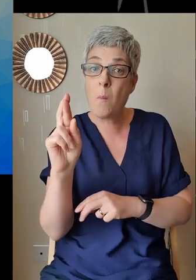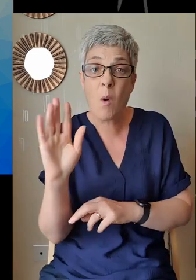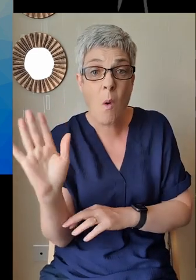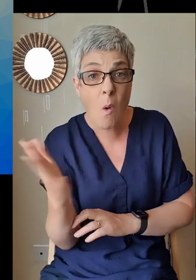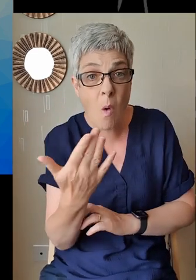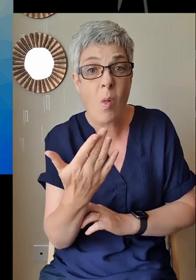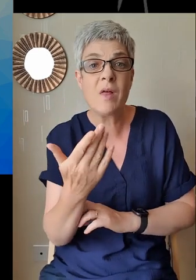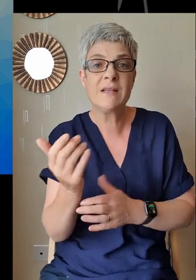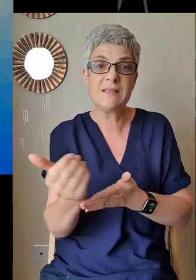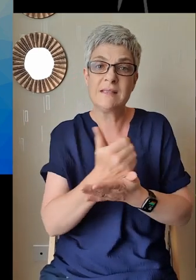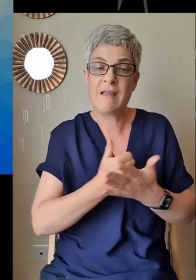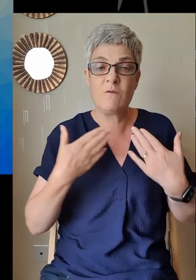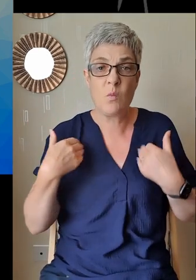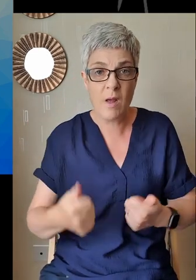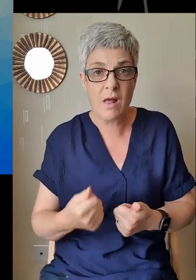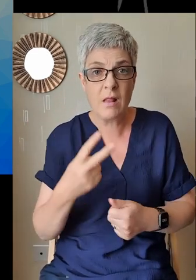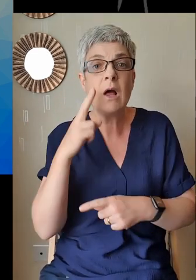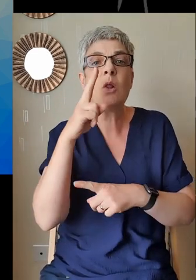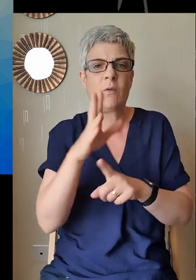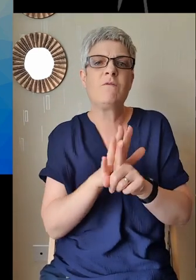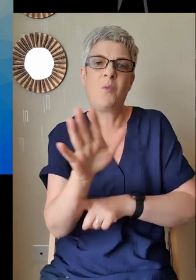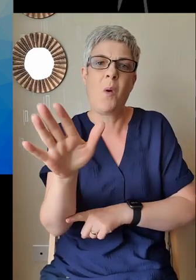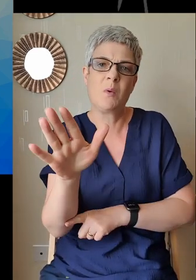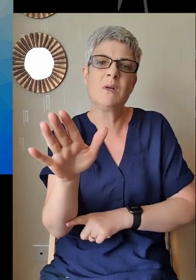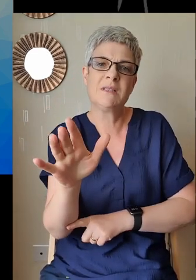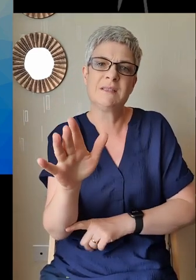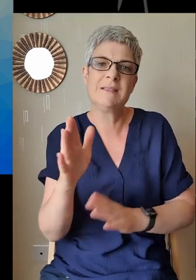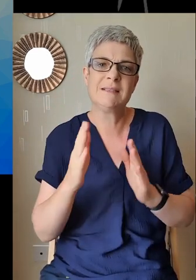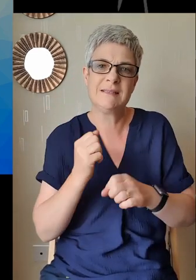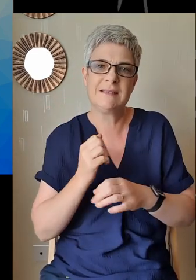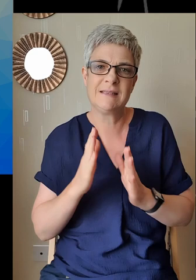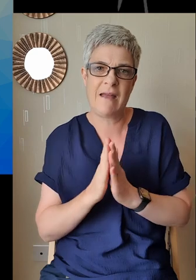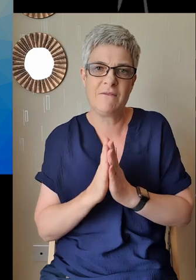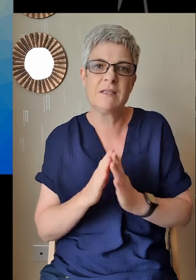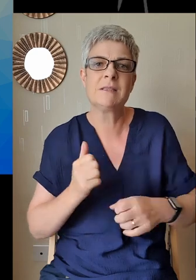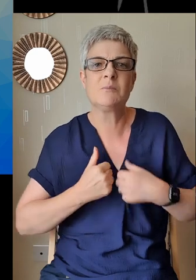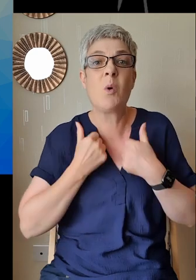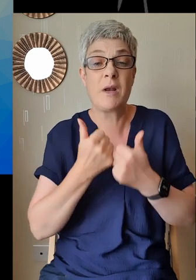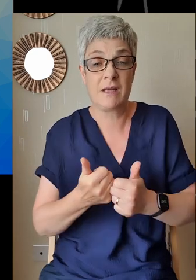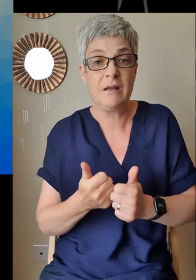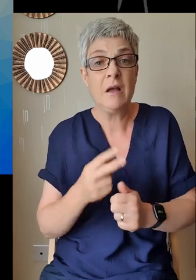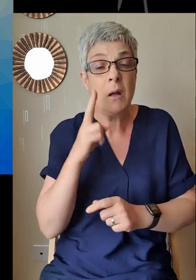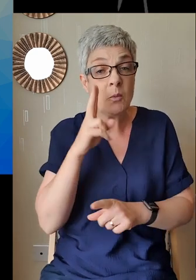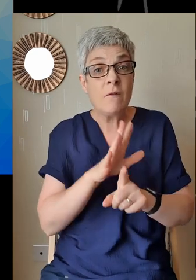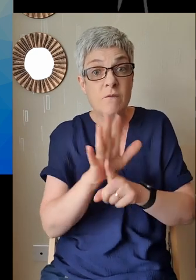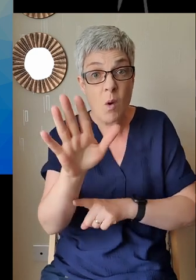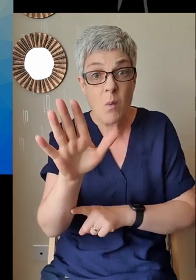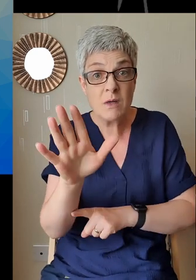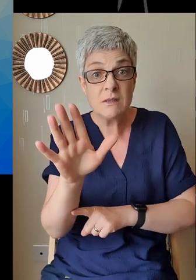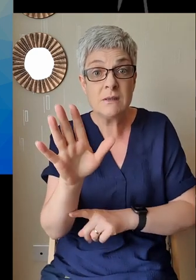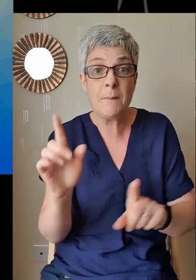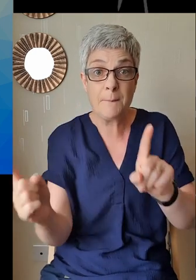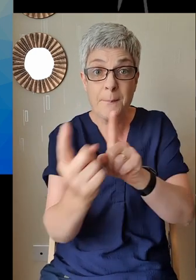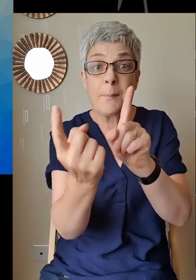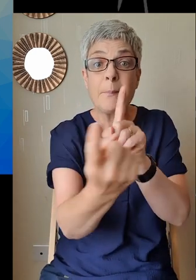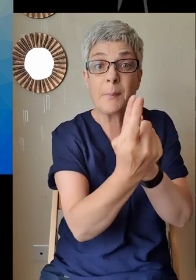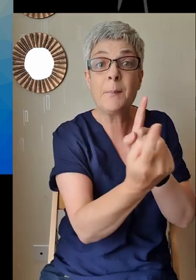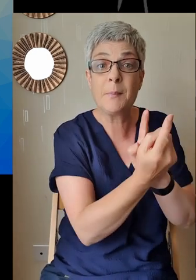safe and well, and looking forward to this morning's service. I'm looking forward to getting together with you all